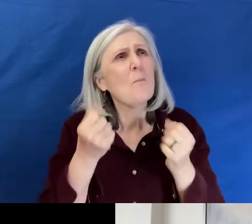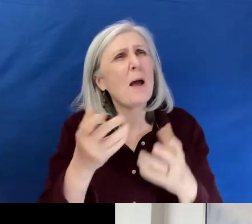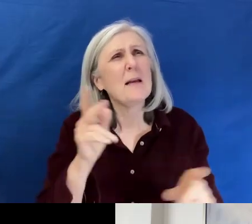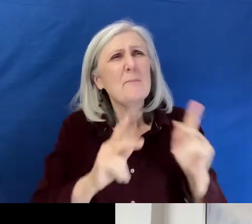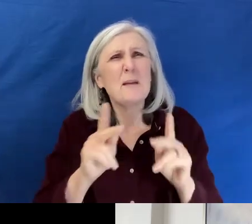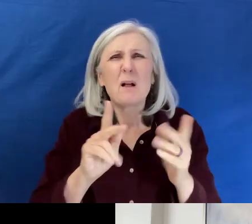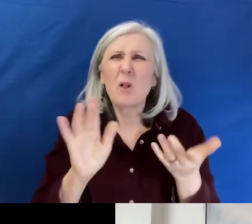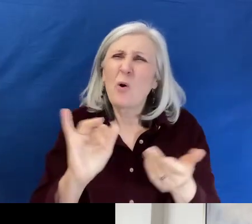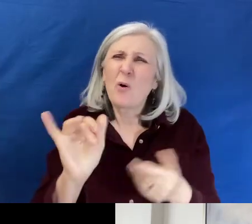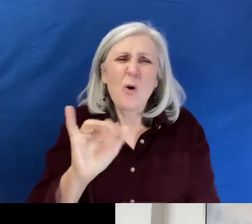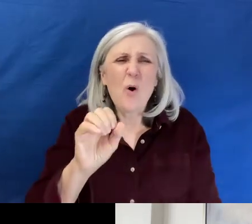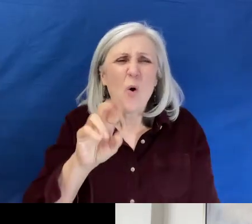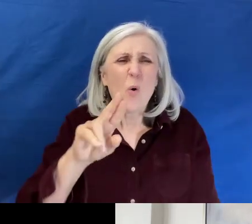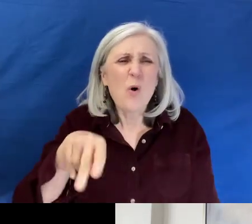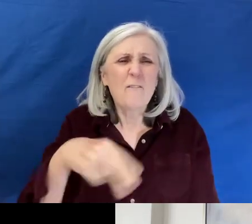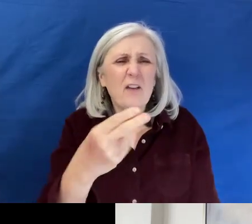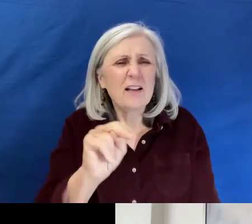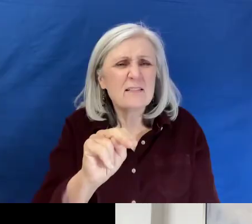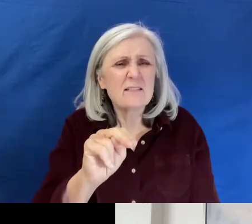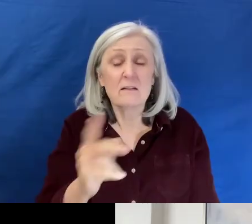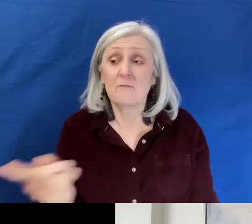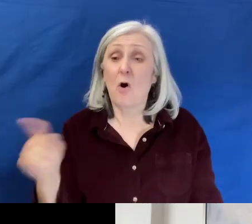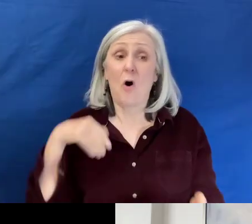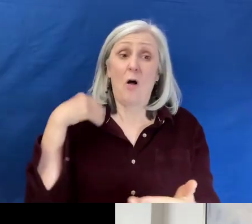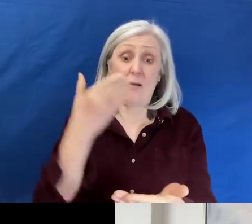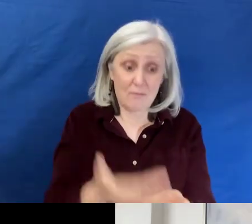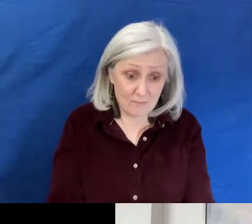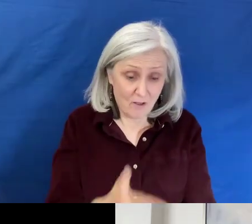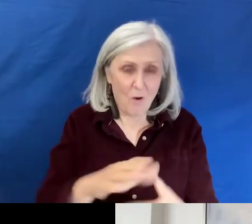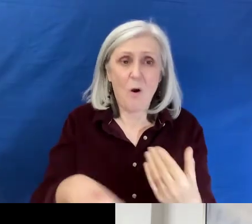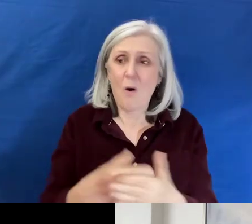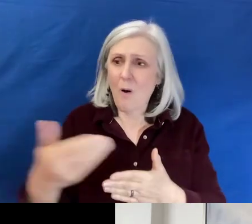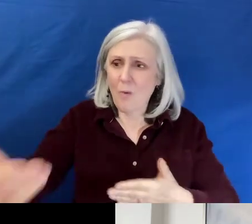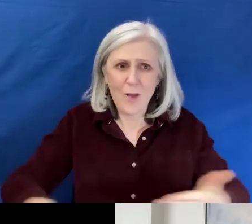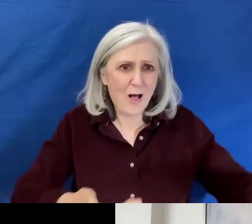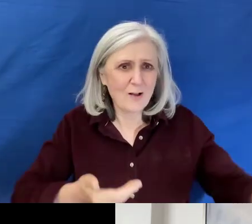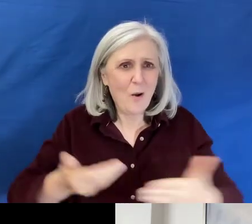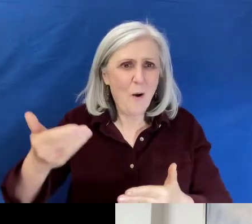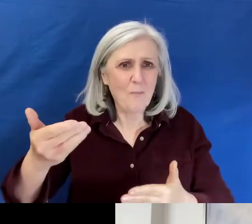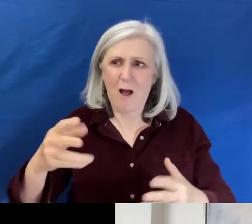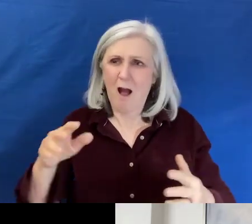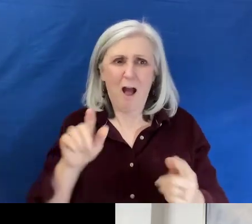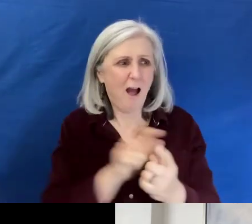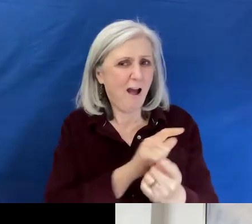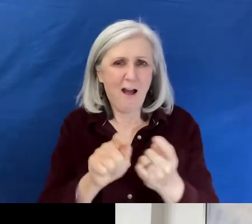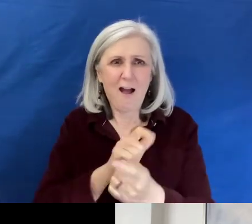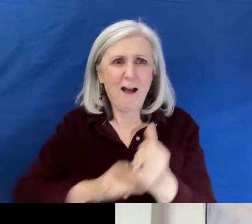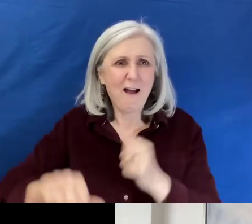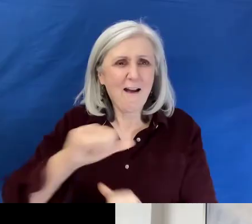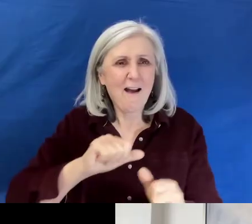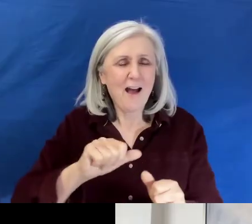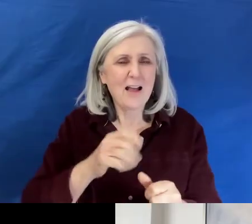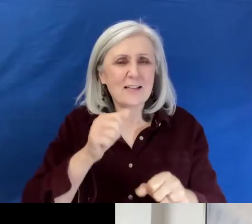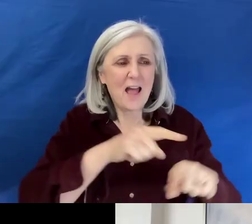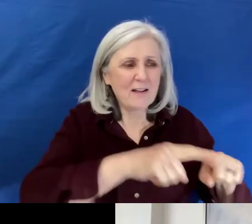orphans in a way, where they've all come here and they've all been welcomed and they've all found each other and they all can lean on each other. And I